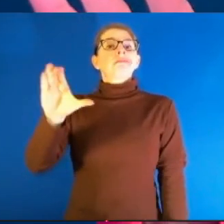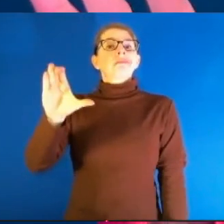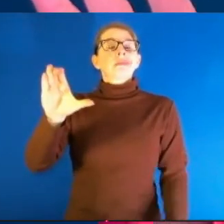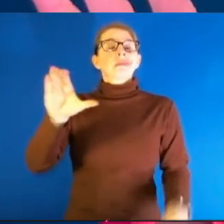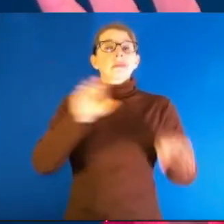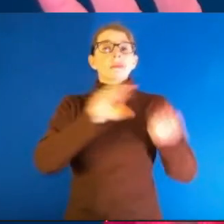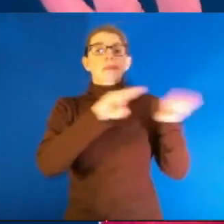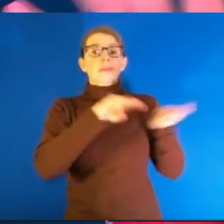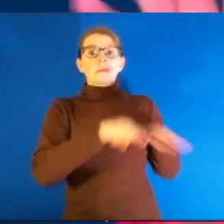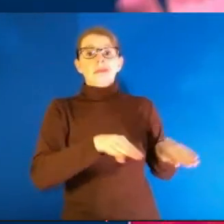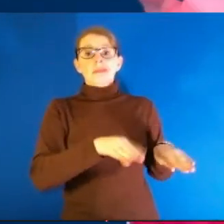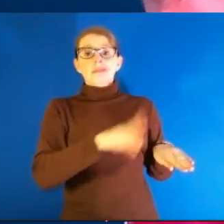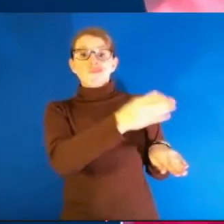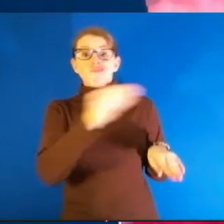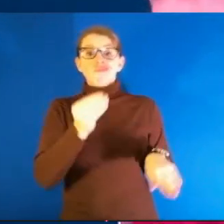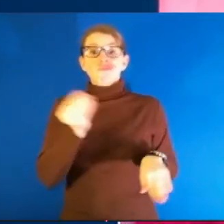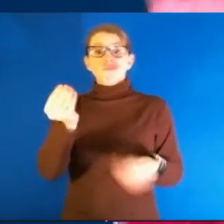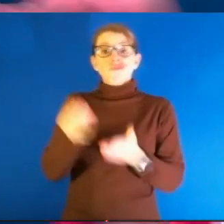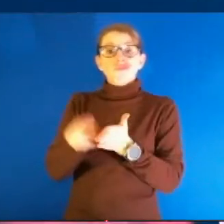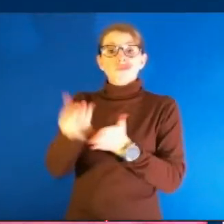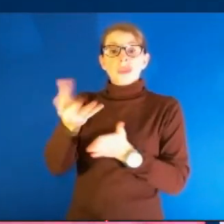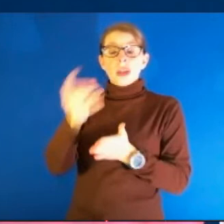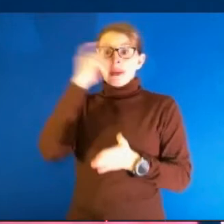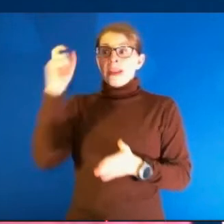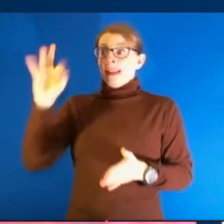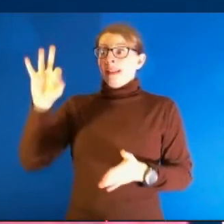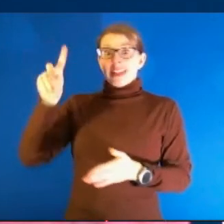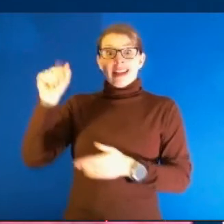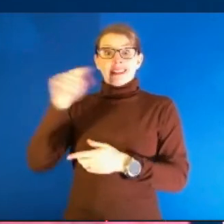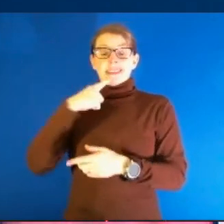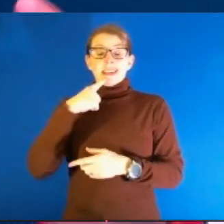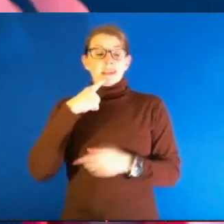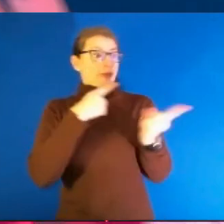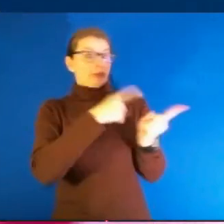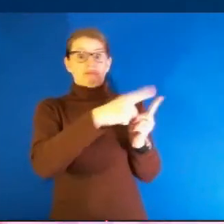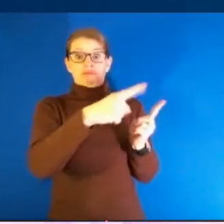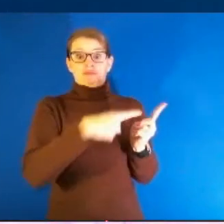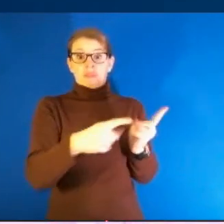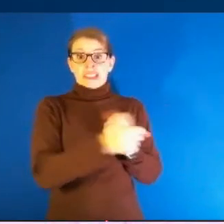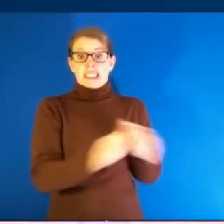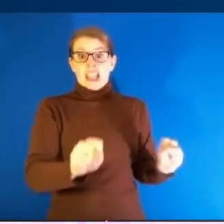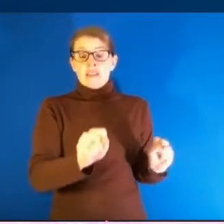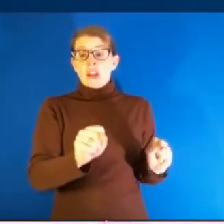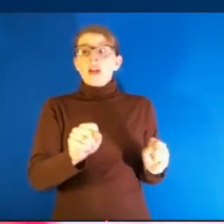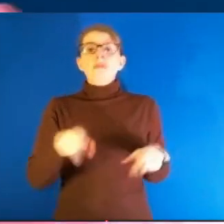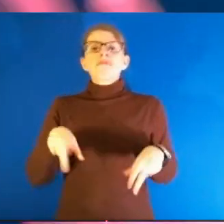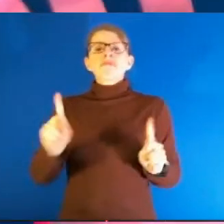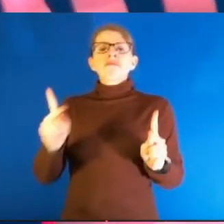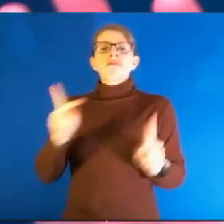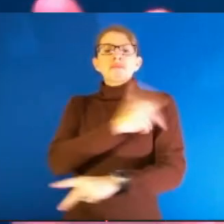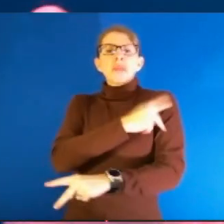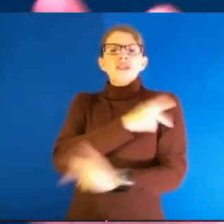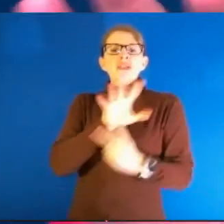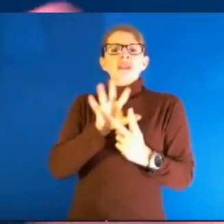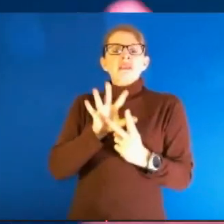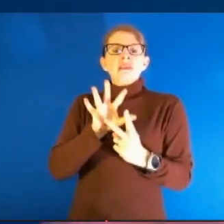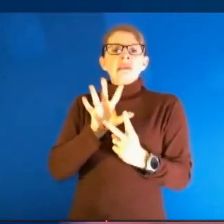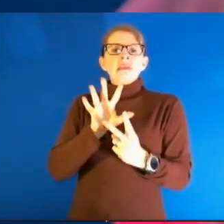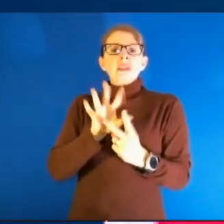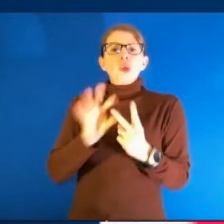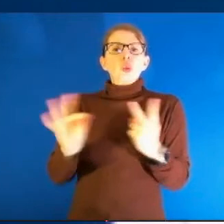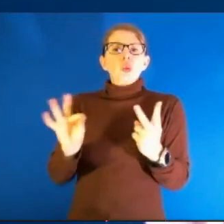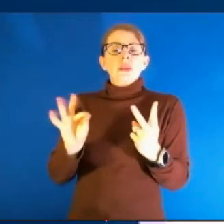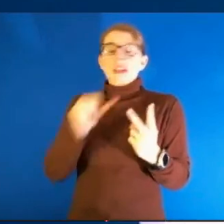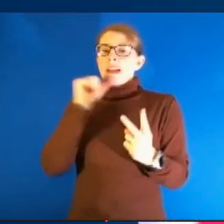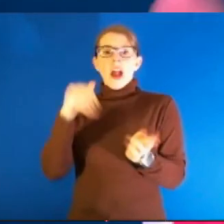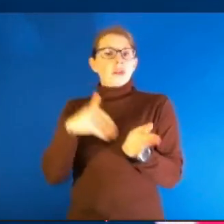has said, look, the cumulative wisdom is these drugs are really safe, they're pretty effective, and we're going to let patients make the choice, not the physicians, not the pharmacists.